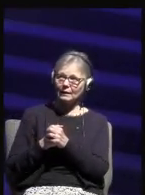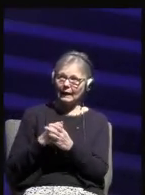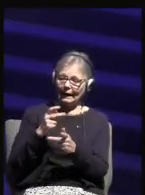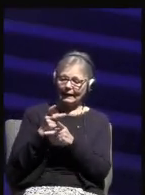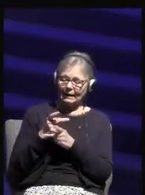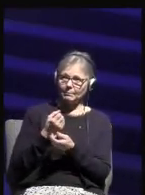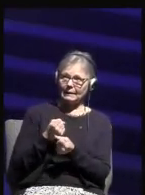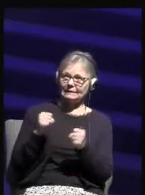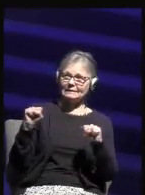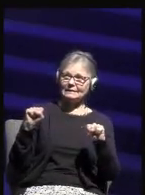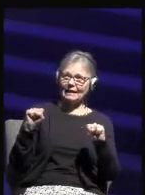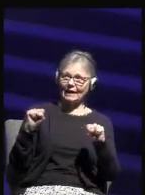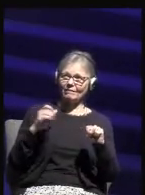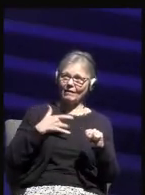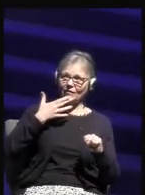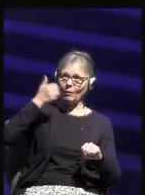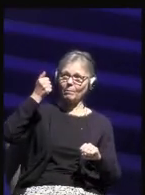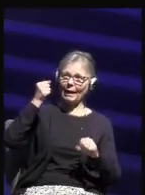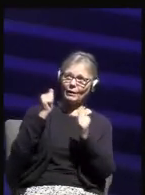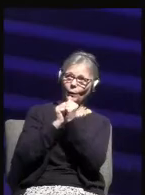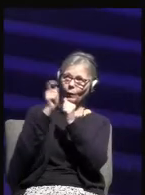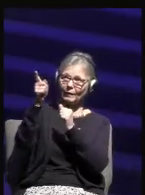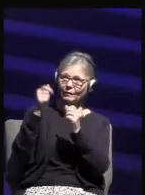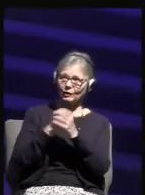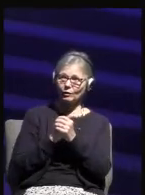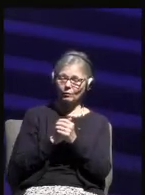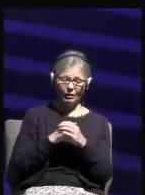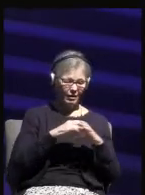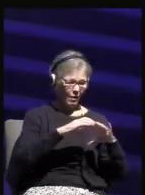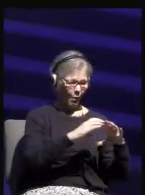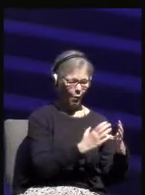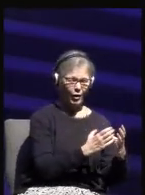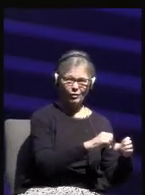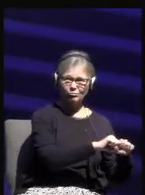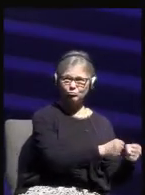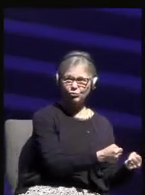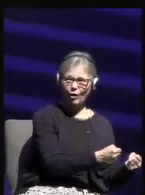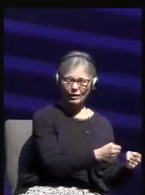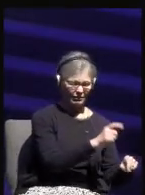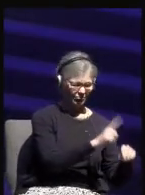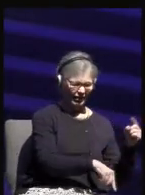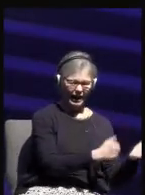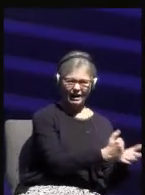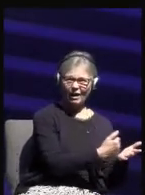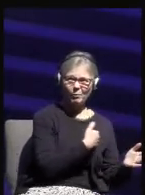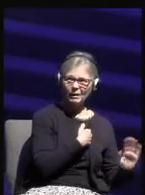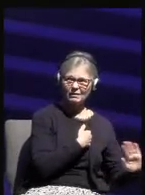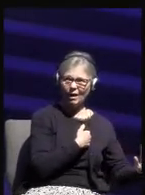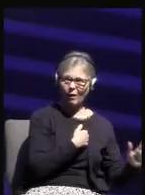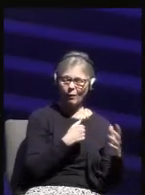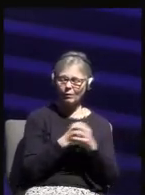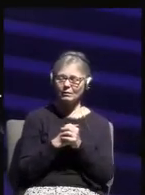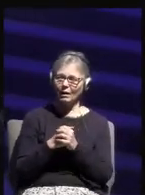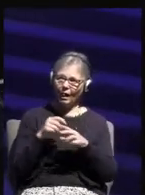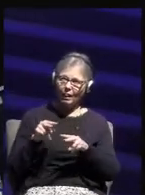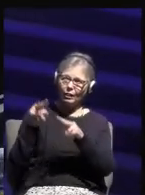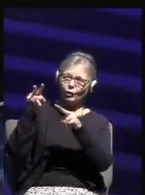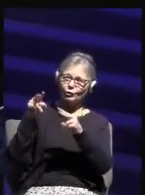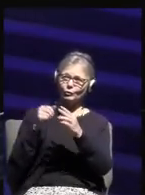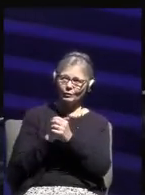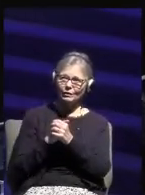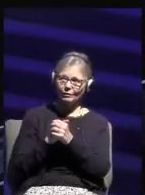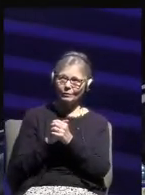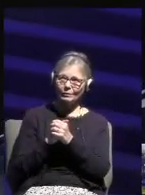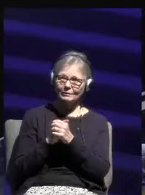find solace in this broken world that we are living. It seems like maybe the only answer, and